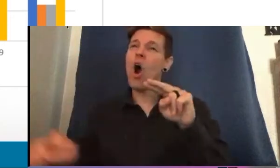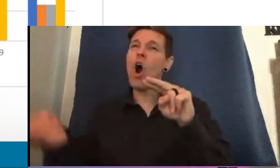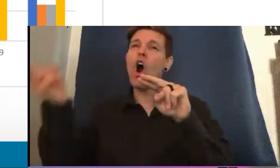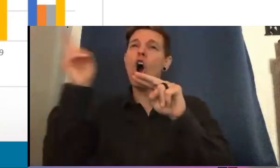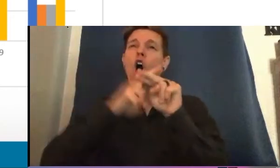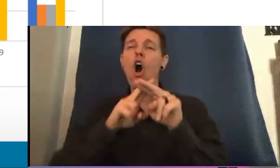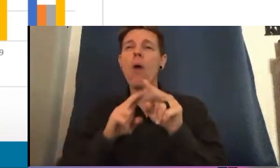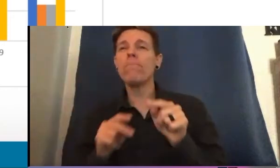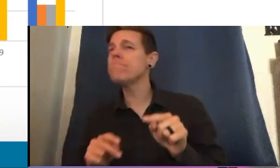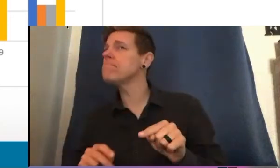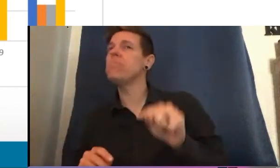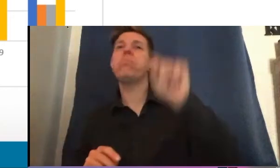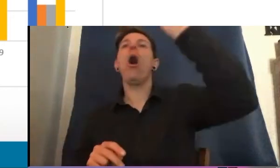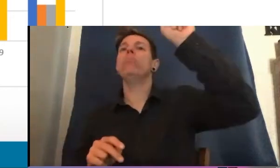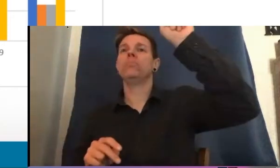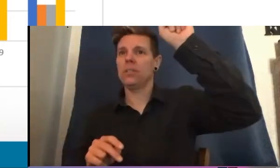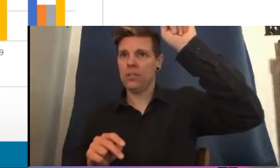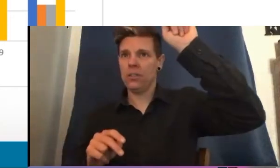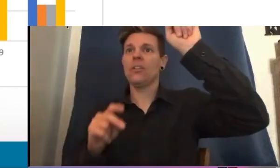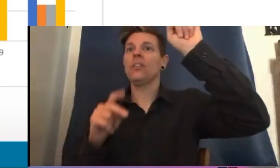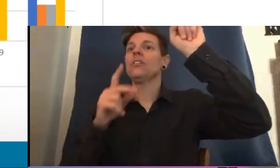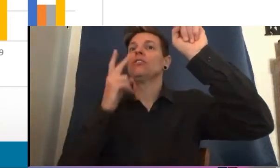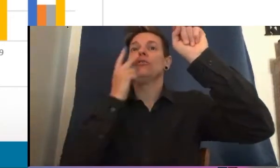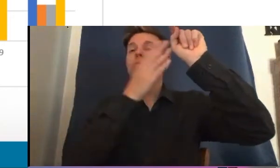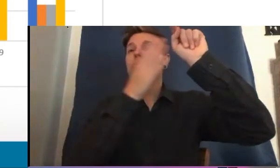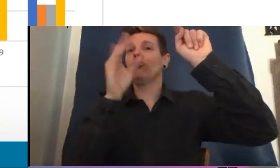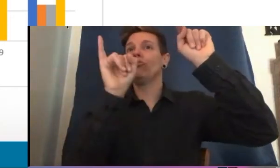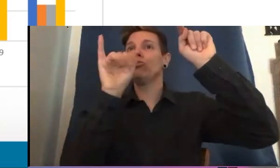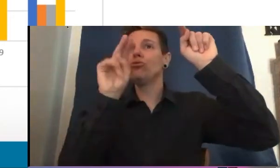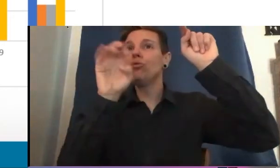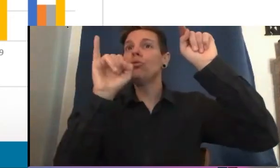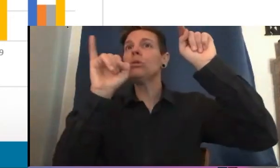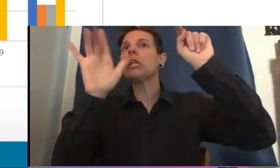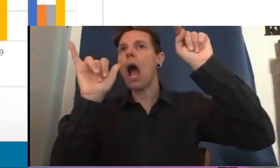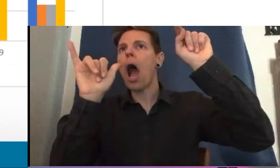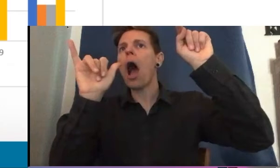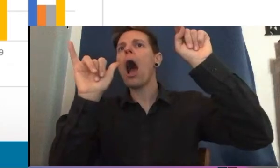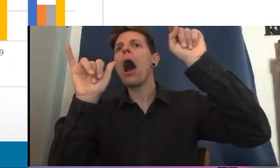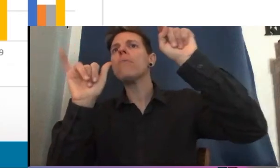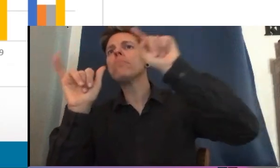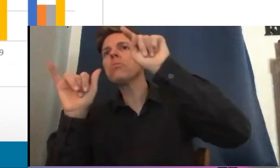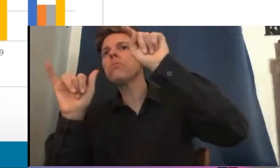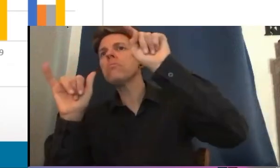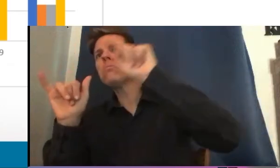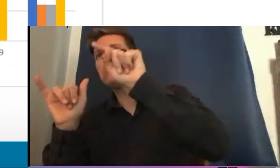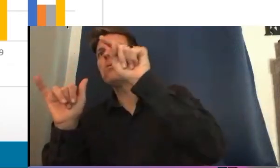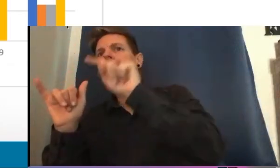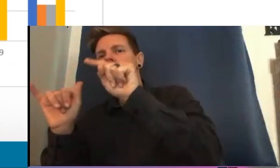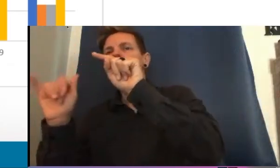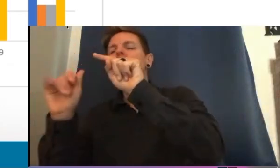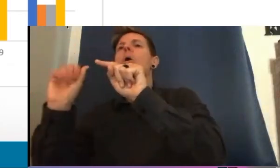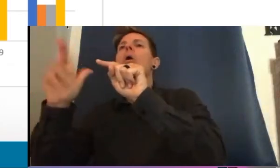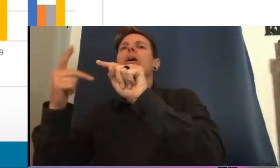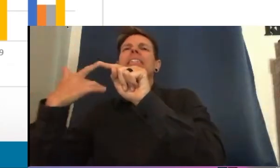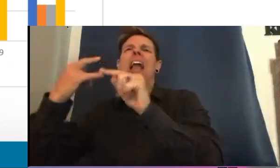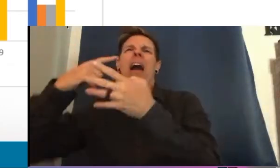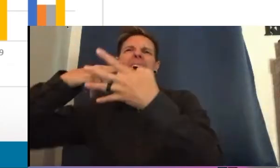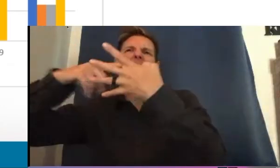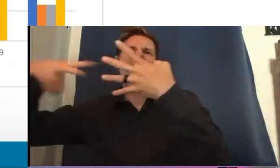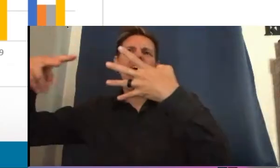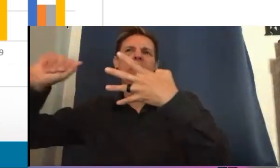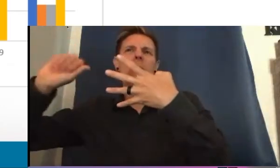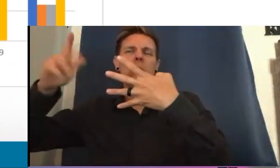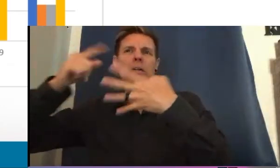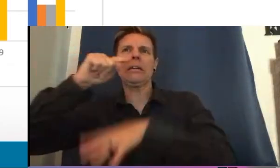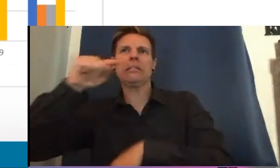months in the middle months, June, July, lower. In August, again, 3/4 of August in, pushing back up. And you can also, it's a